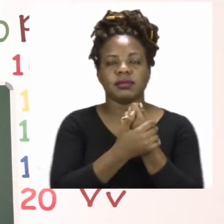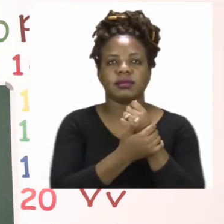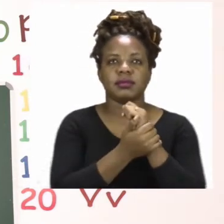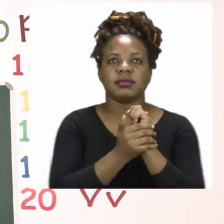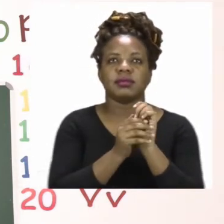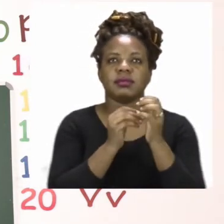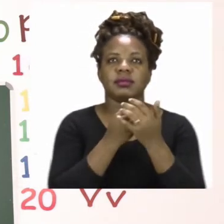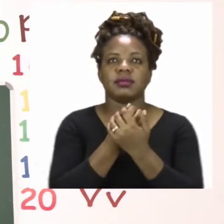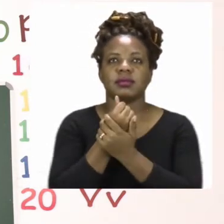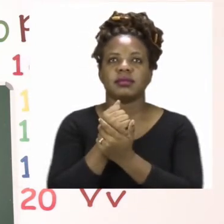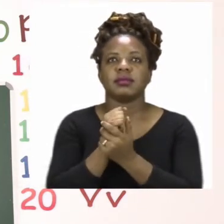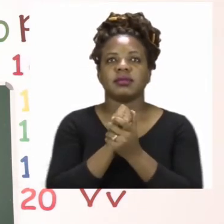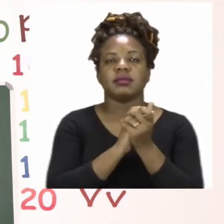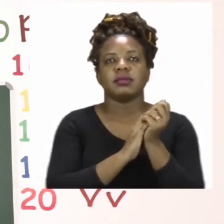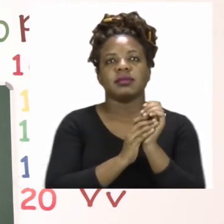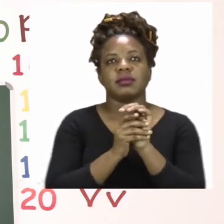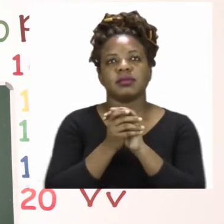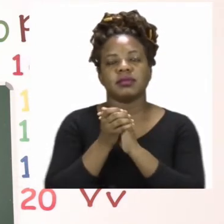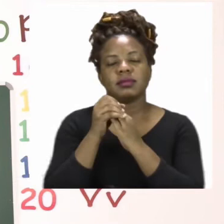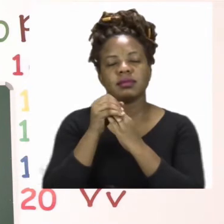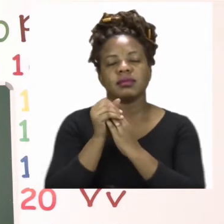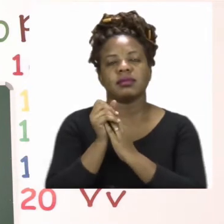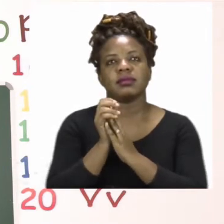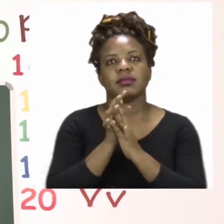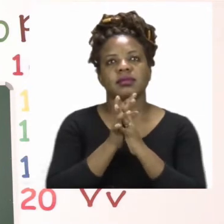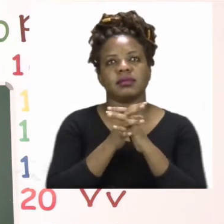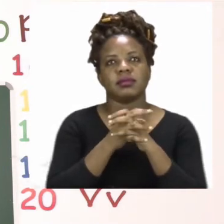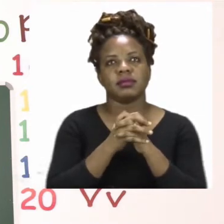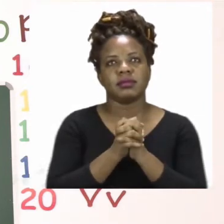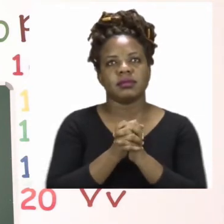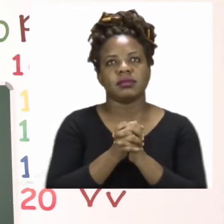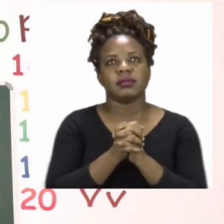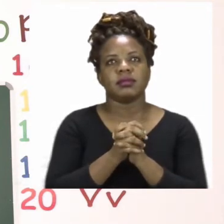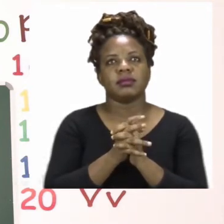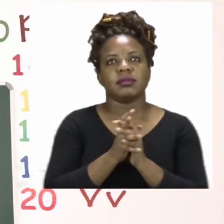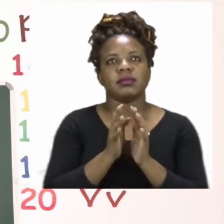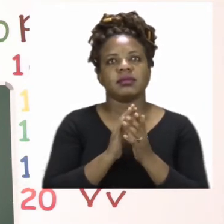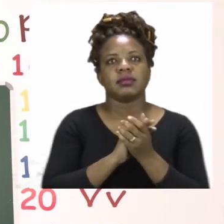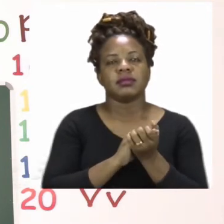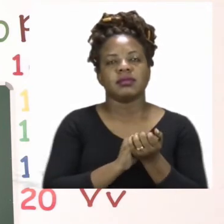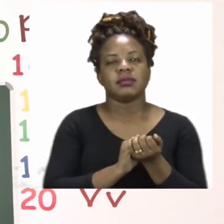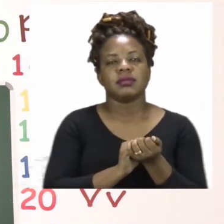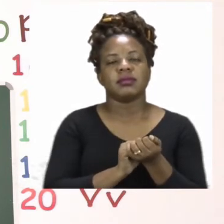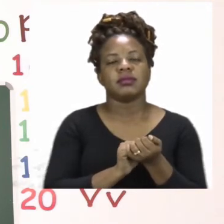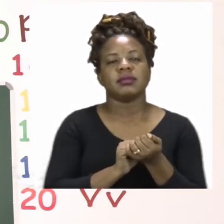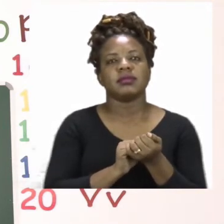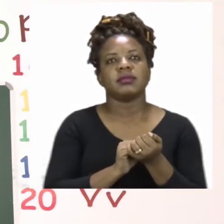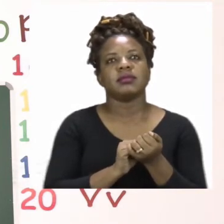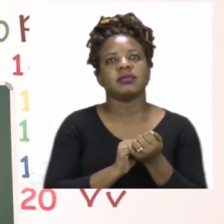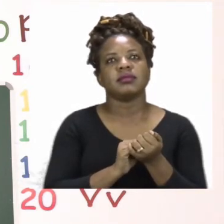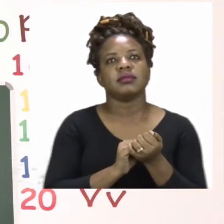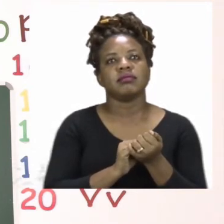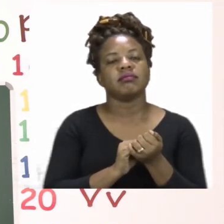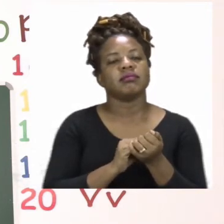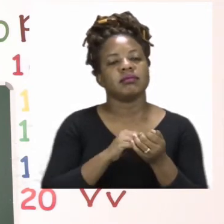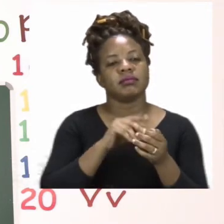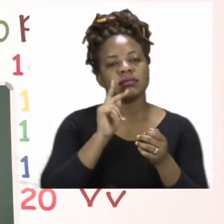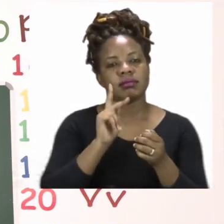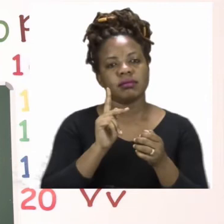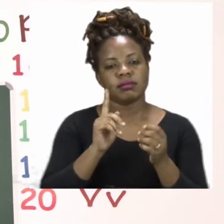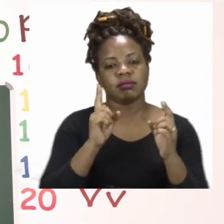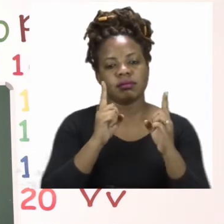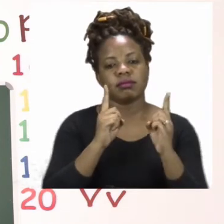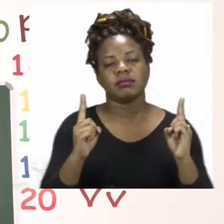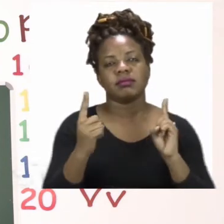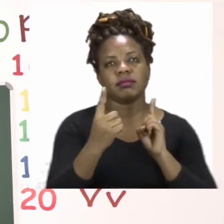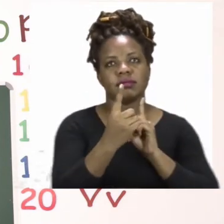on our hands. Remember, we can also stay safe from coronavirus by practicing social distancing,